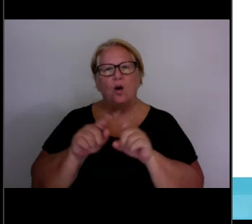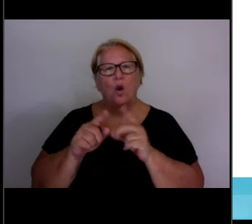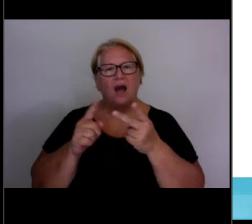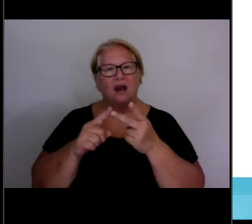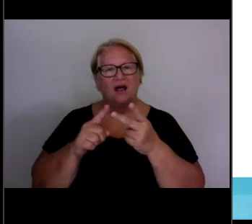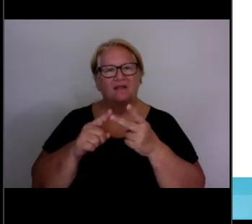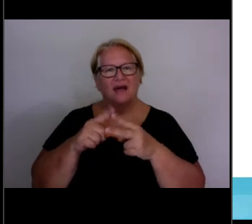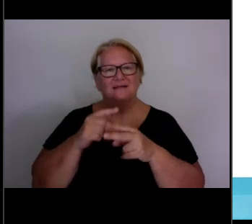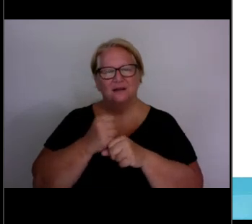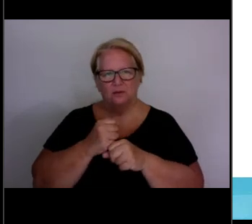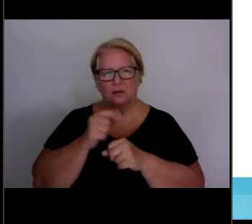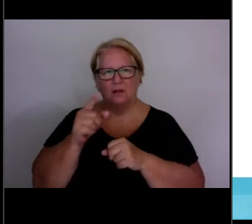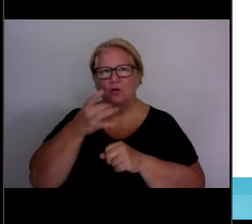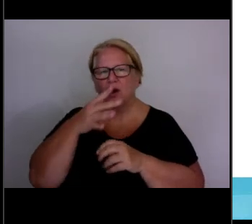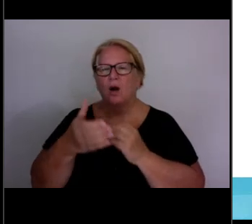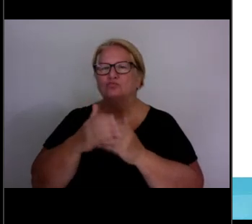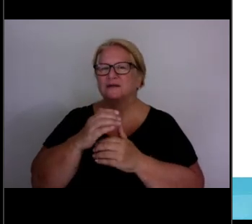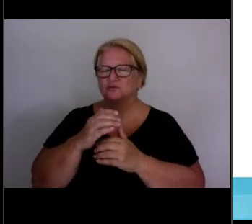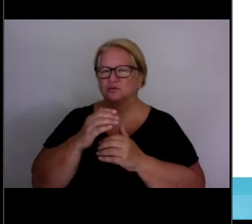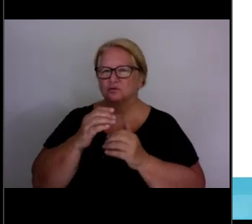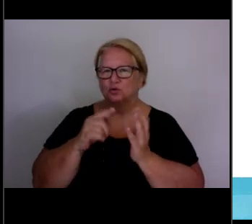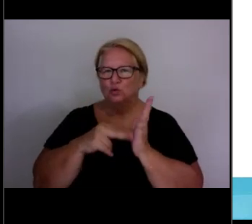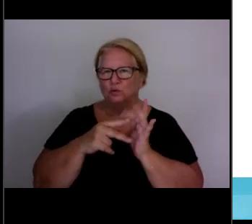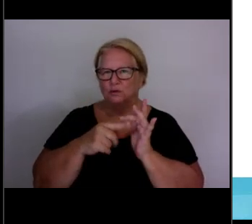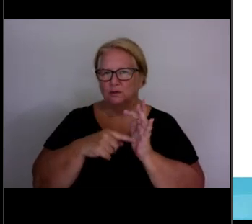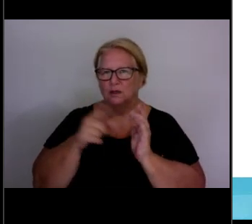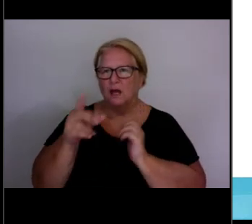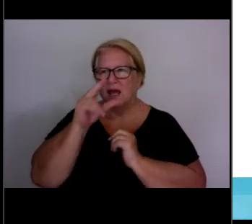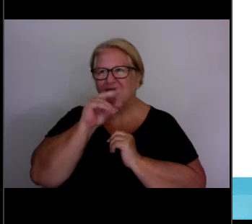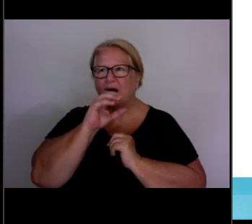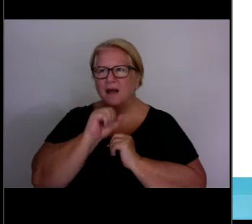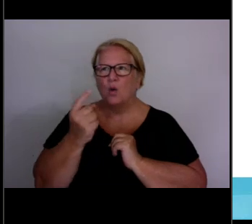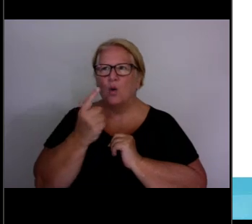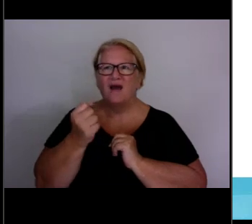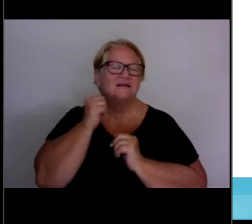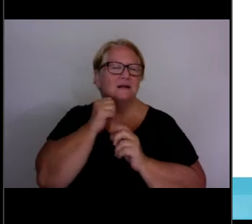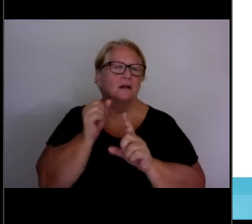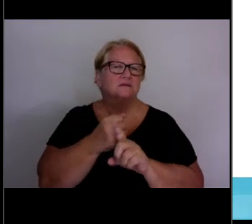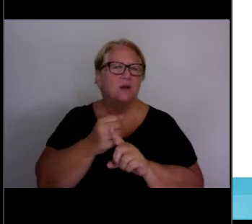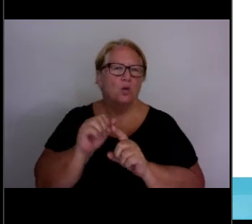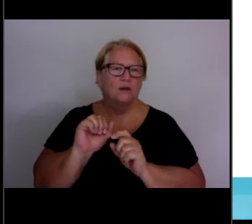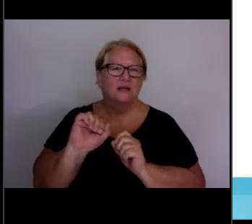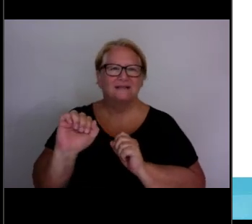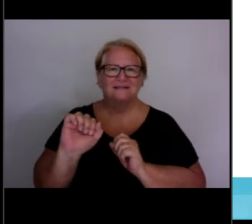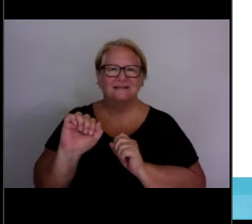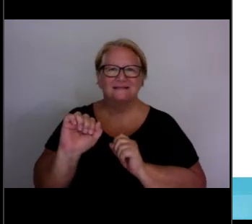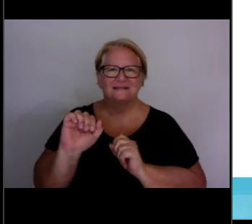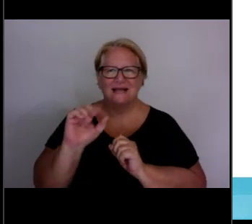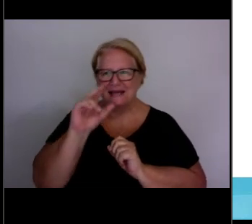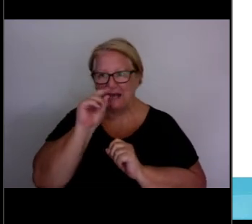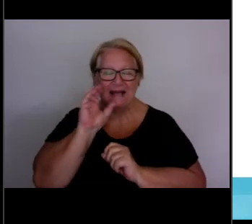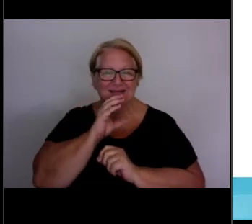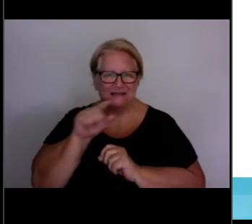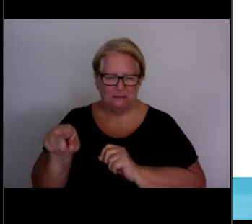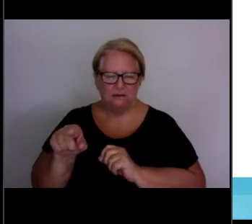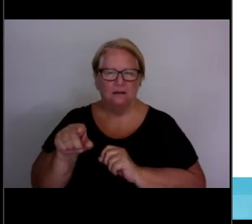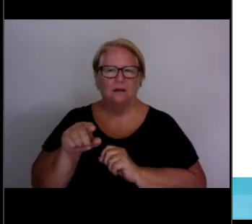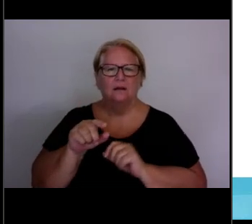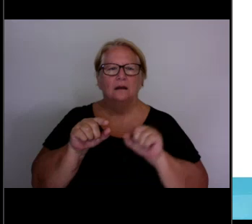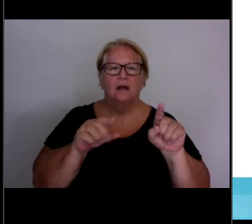a pre-charge referral of a young man who had sexually assaulted his much younger cousin. He had an